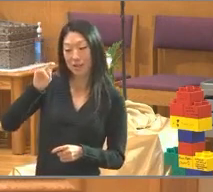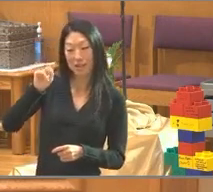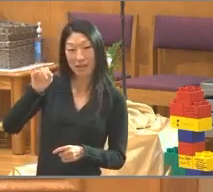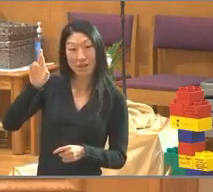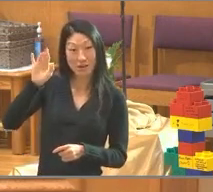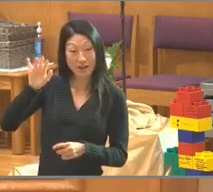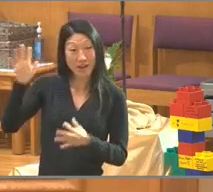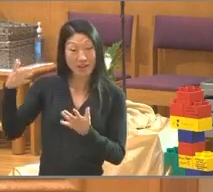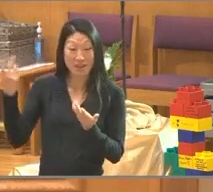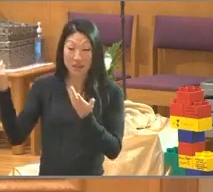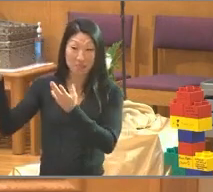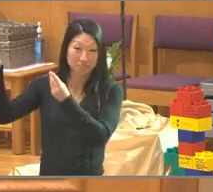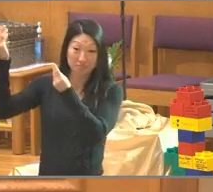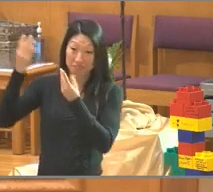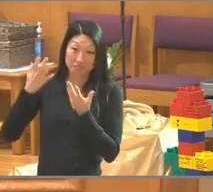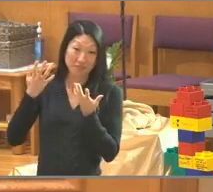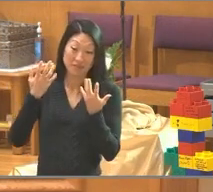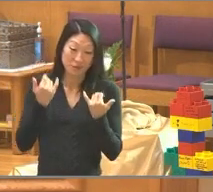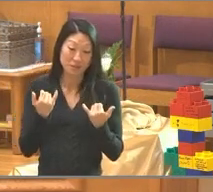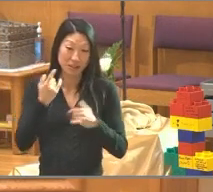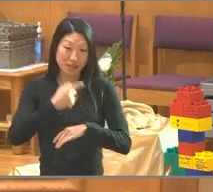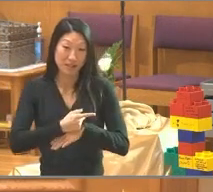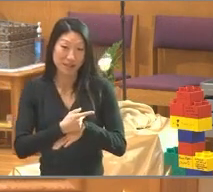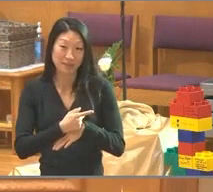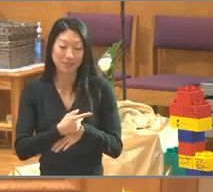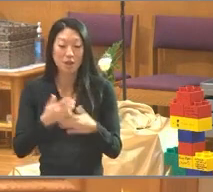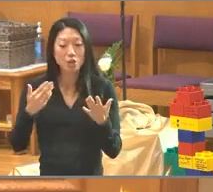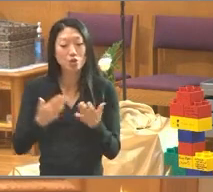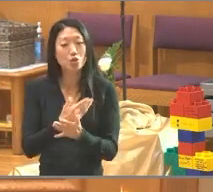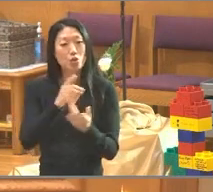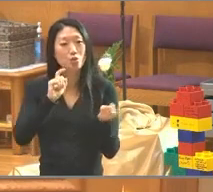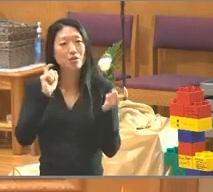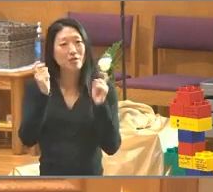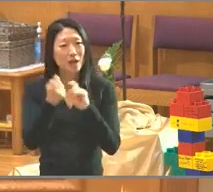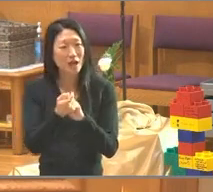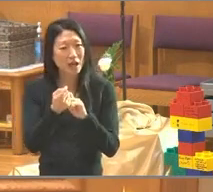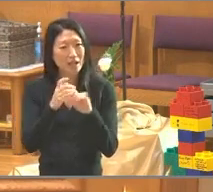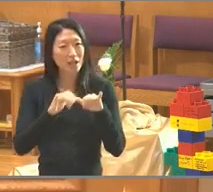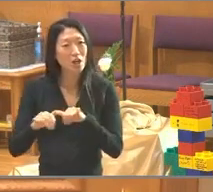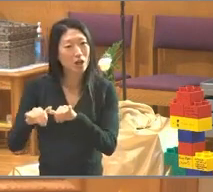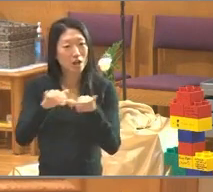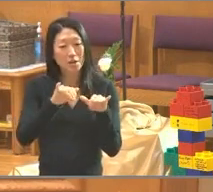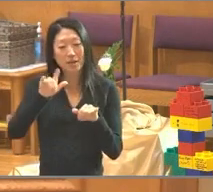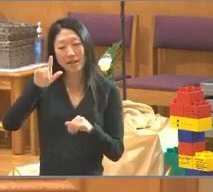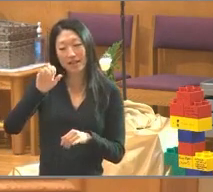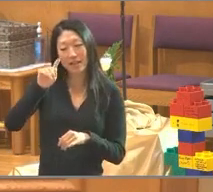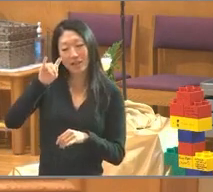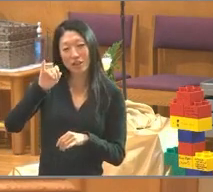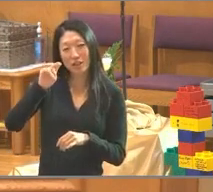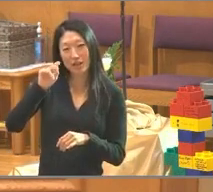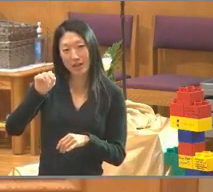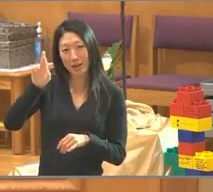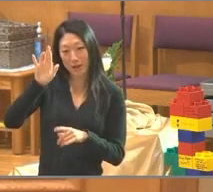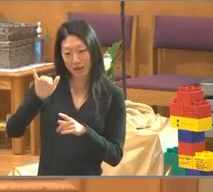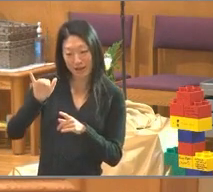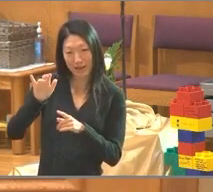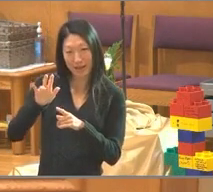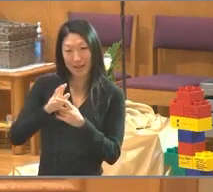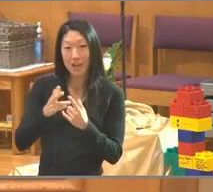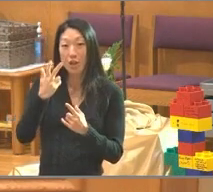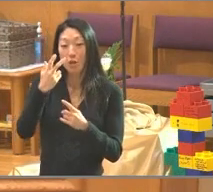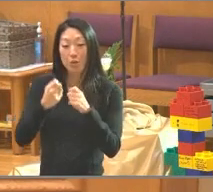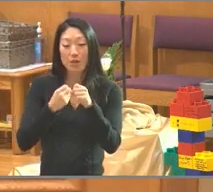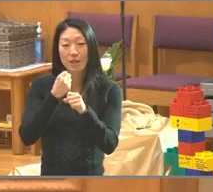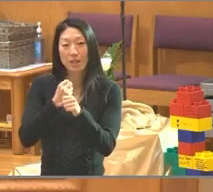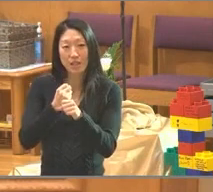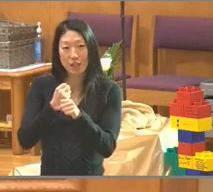today. Now, the New Revised Common Lectionary, that might sound like a big churchy word, it is. This runs a 3-year cycle,